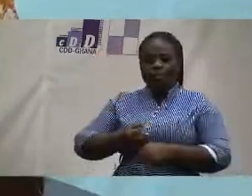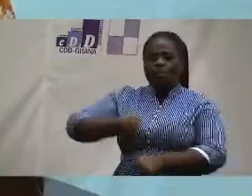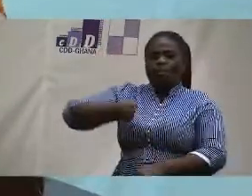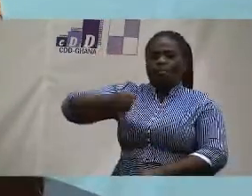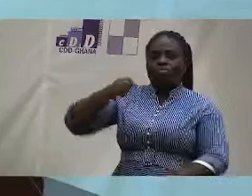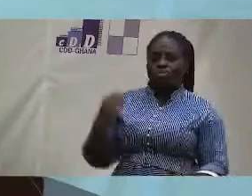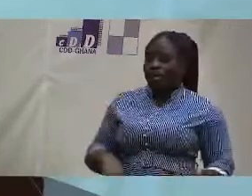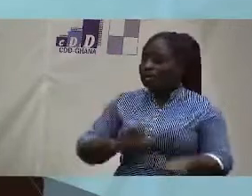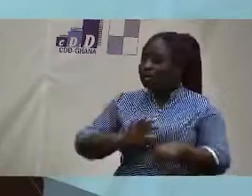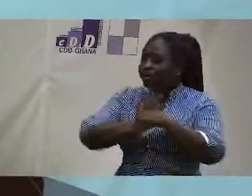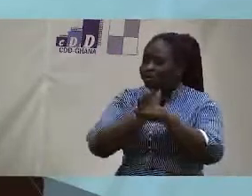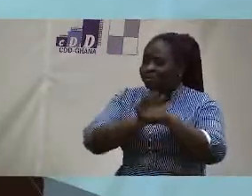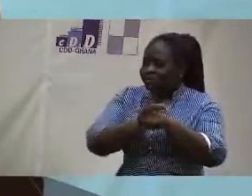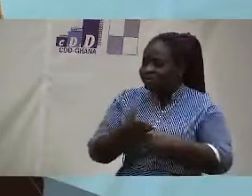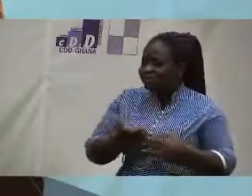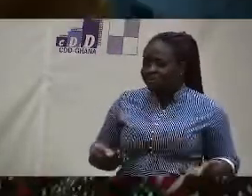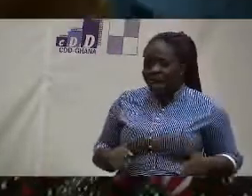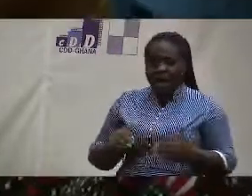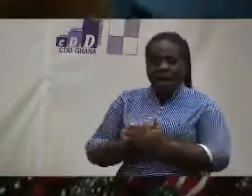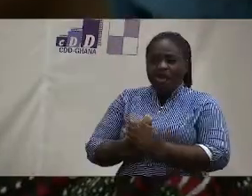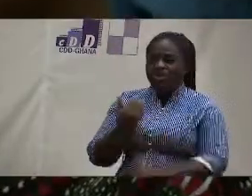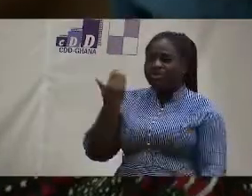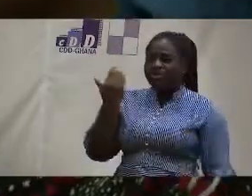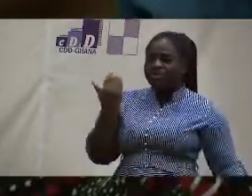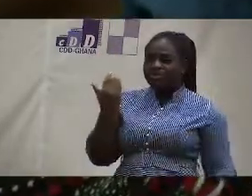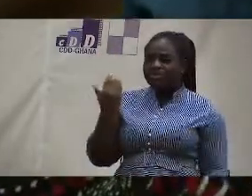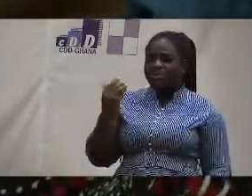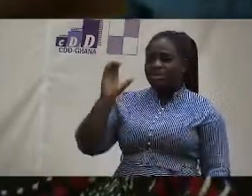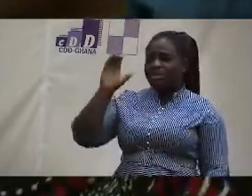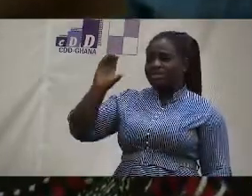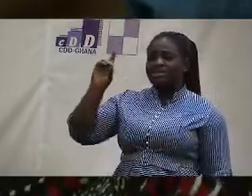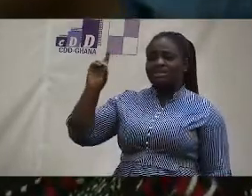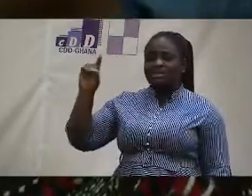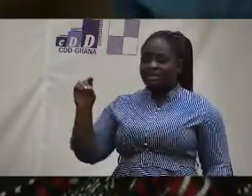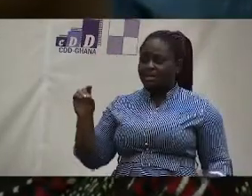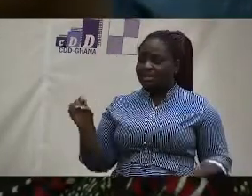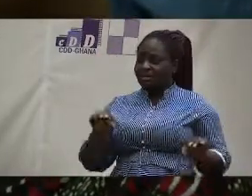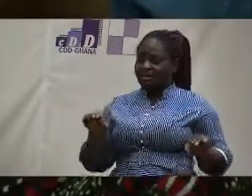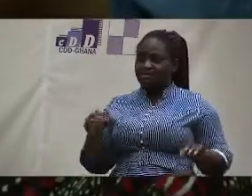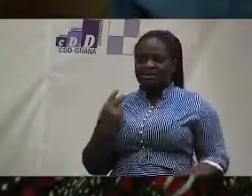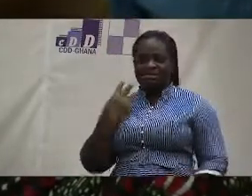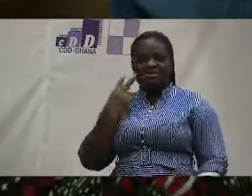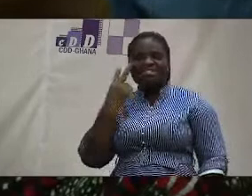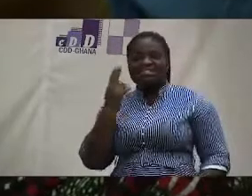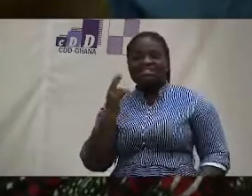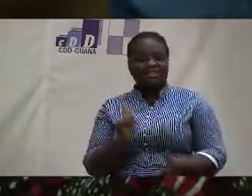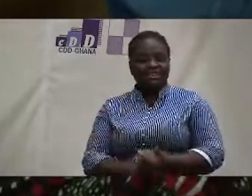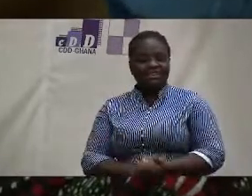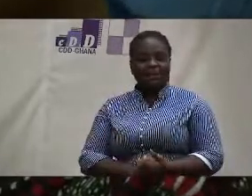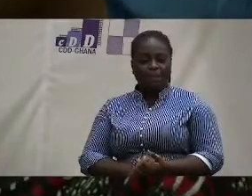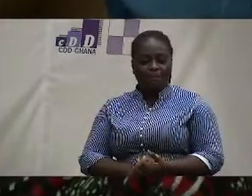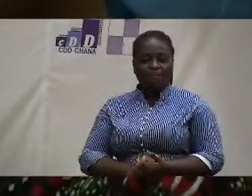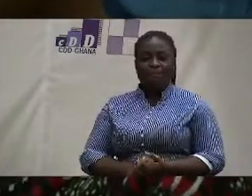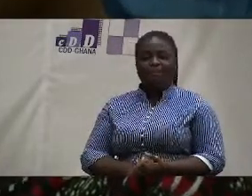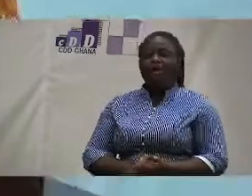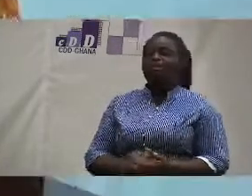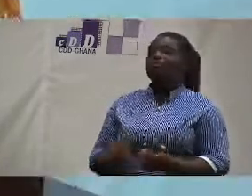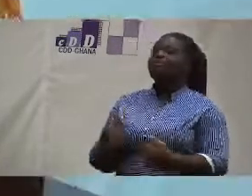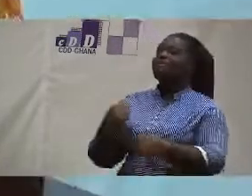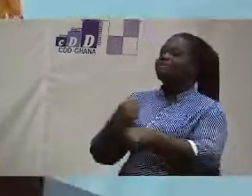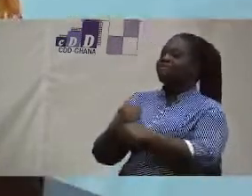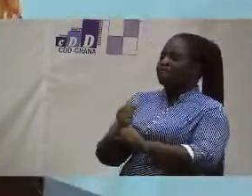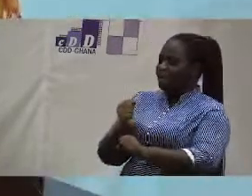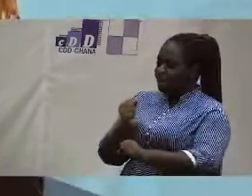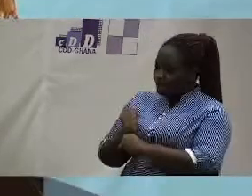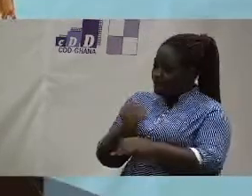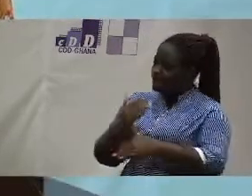the COVID-19 pandemic, how the civic actors stepped in, you will see that we have actually made